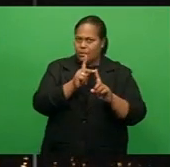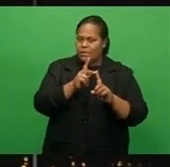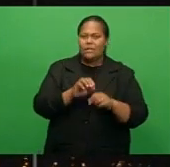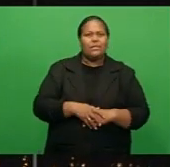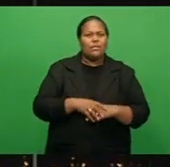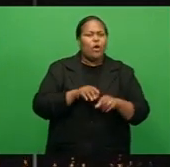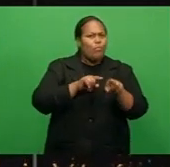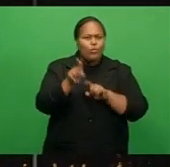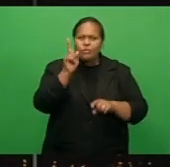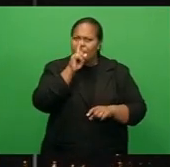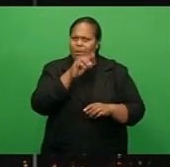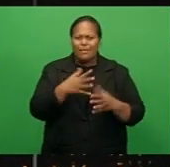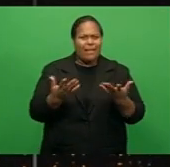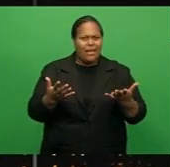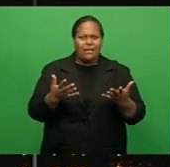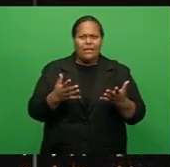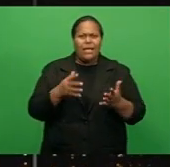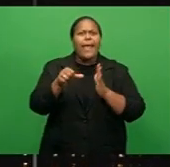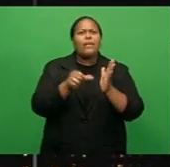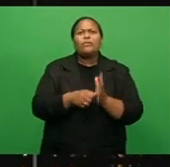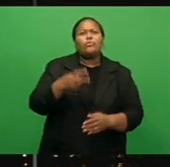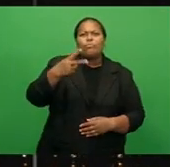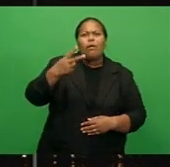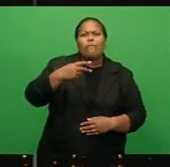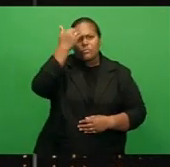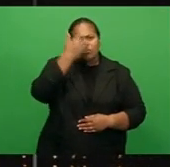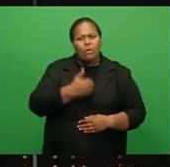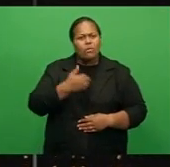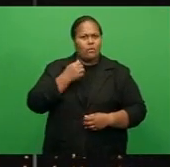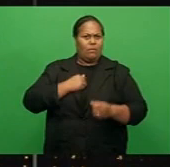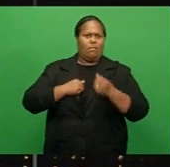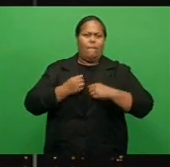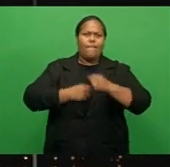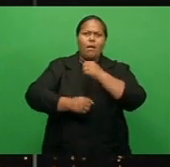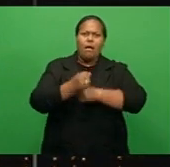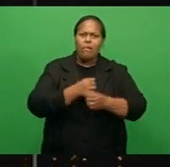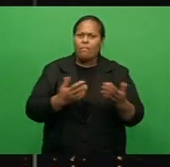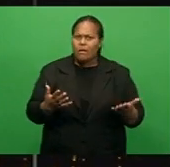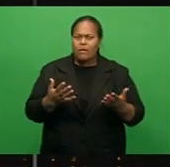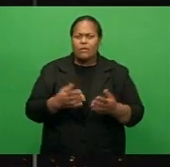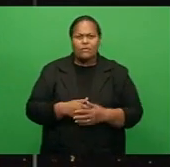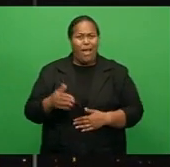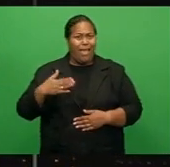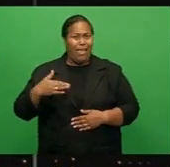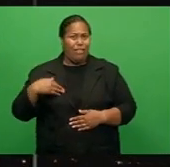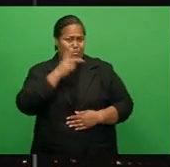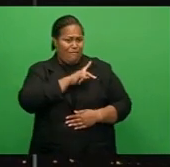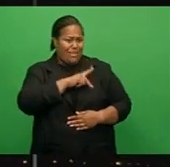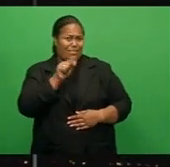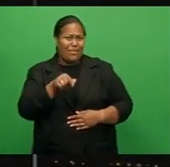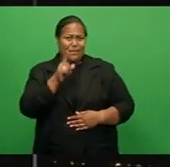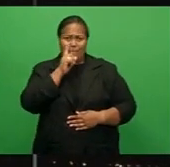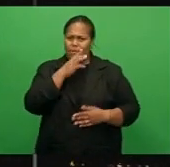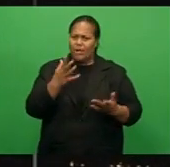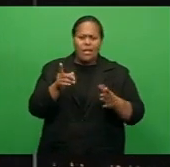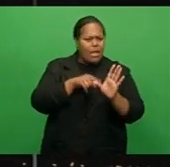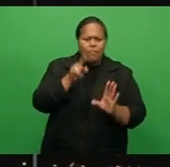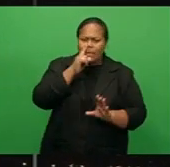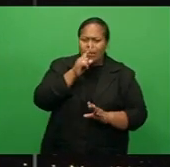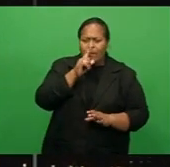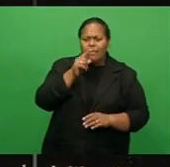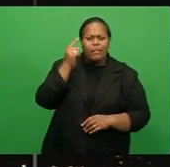as 12 are now suffering from stroke. According to health professionals, young people have a mindset that they cannot suffer from stroke.